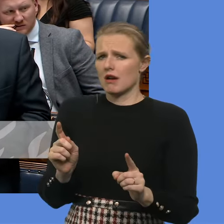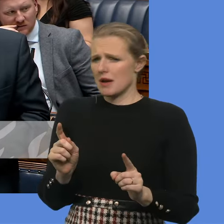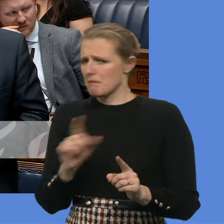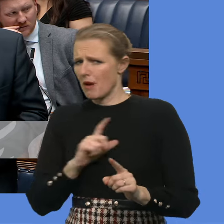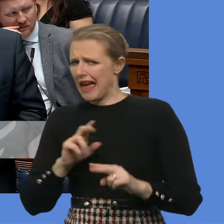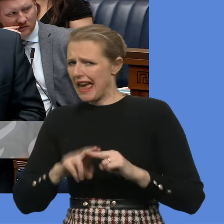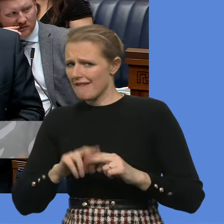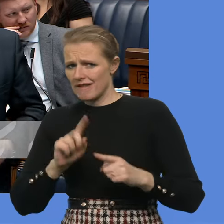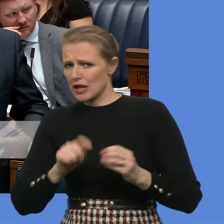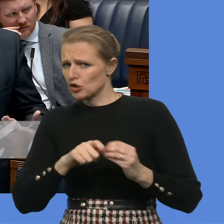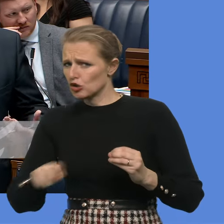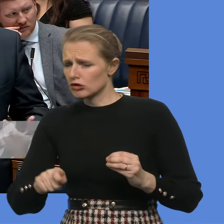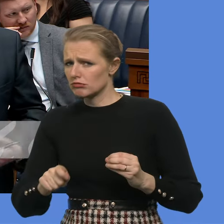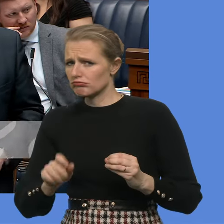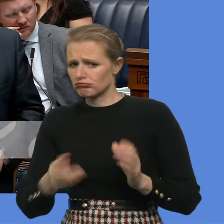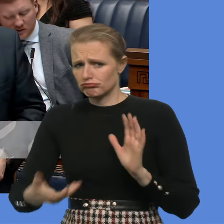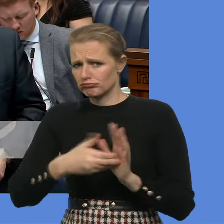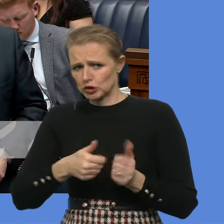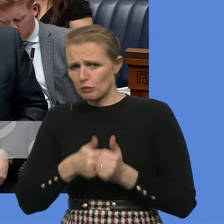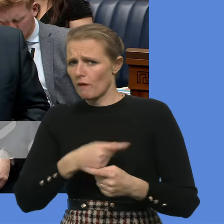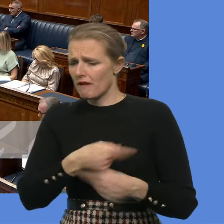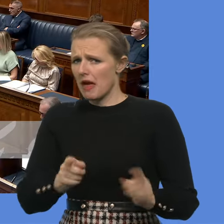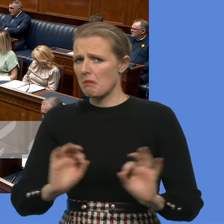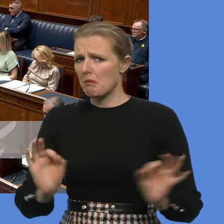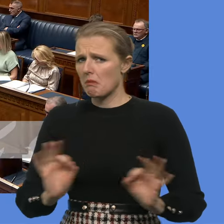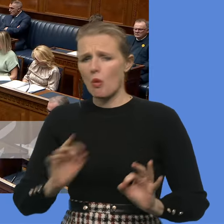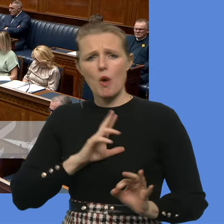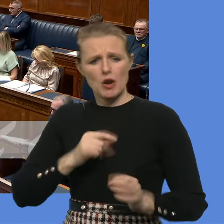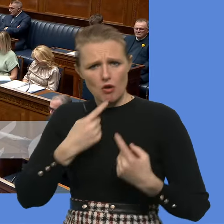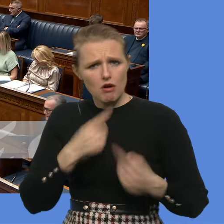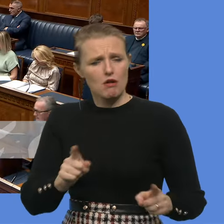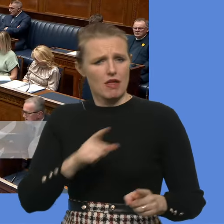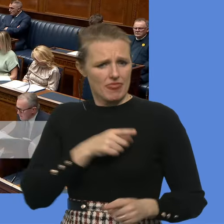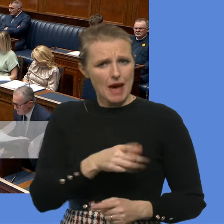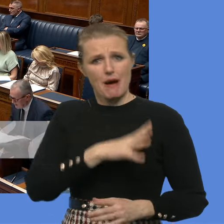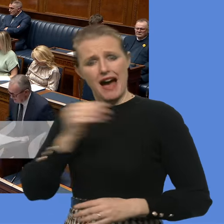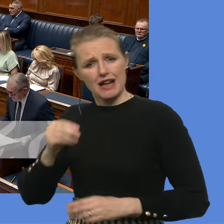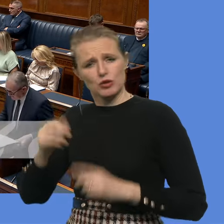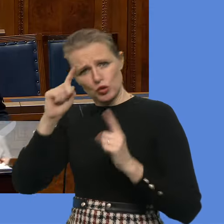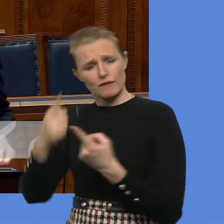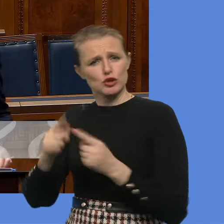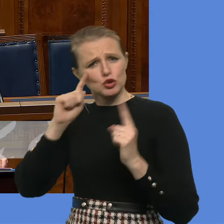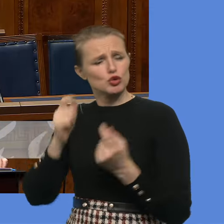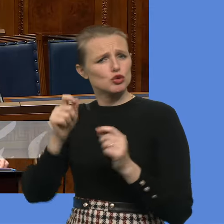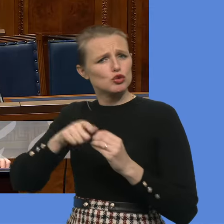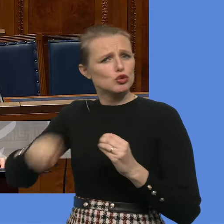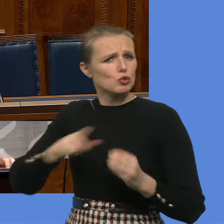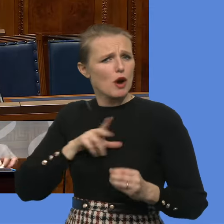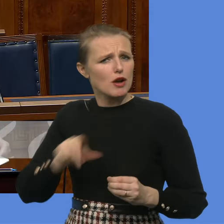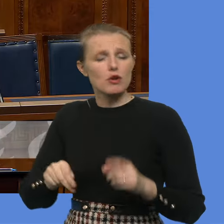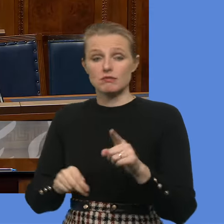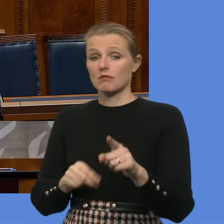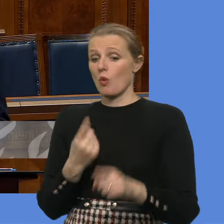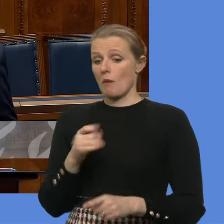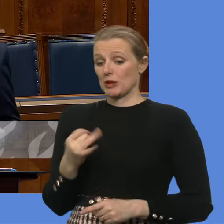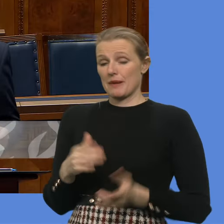FE students. Was there any particular reason why they were left out of that announcement? Minister. Well, as I say, we did announce 1.7